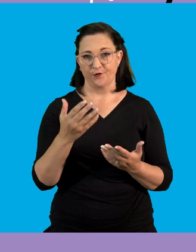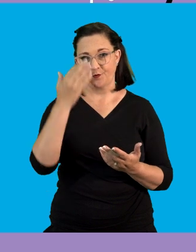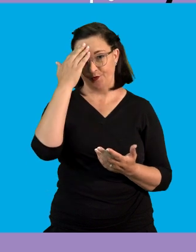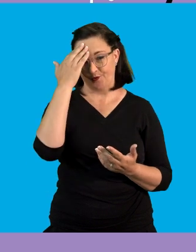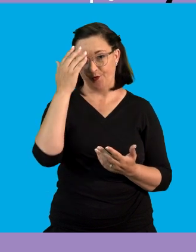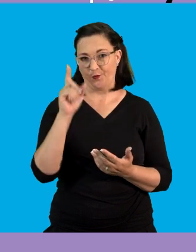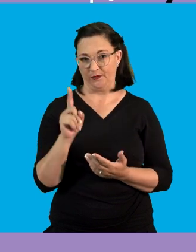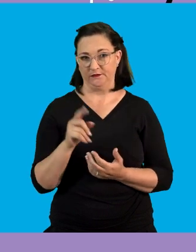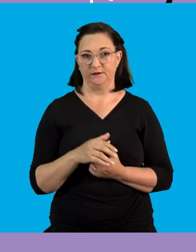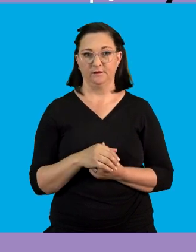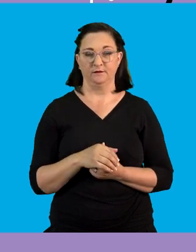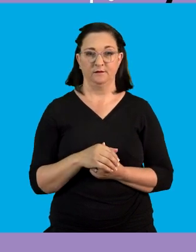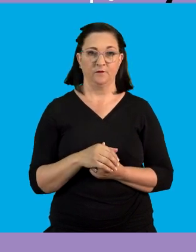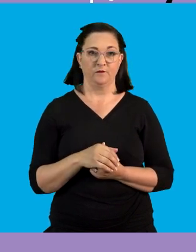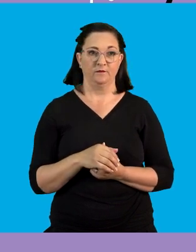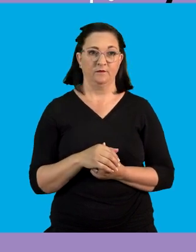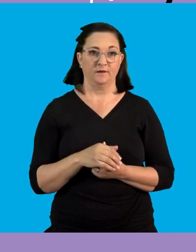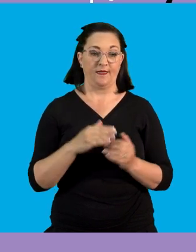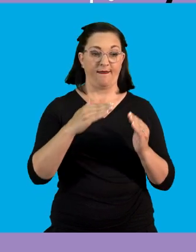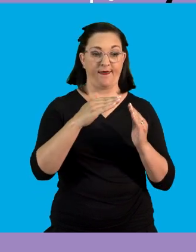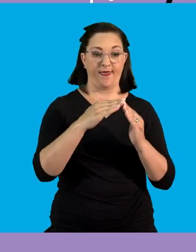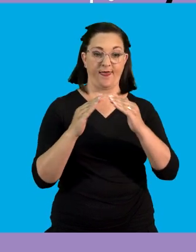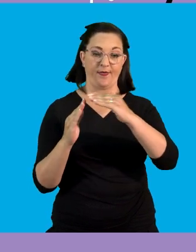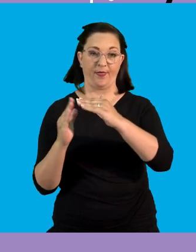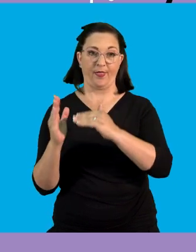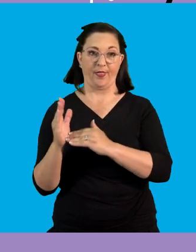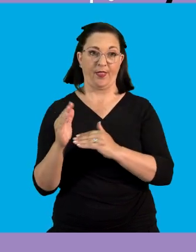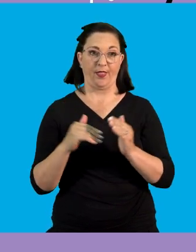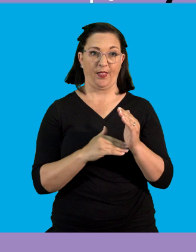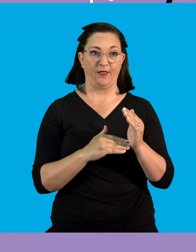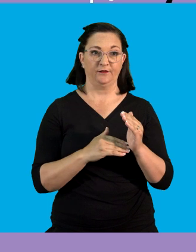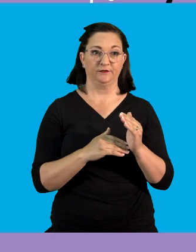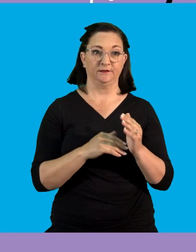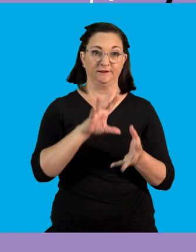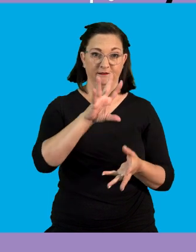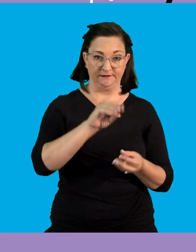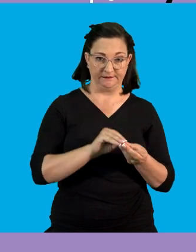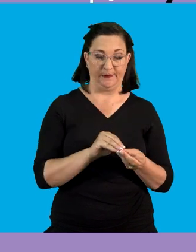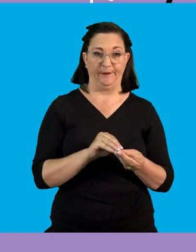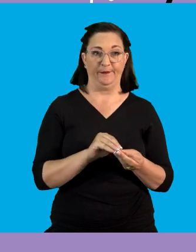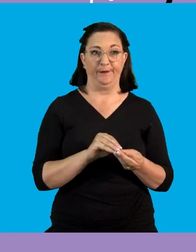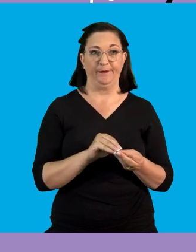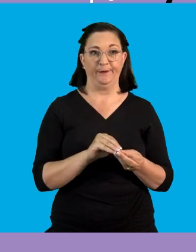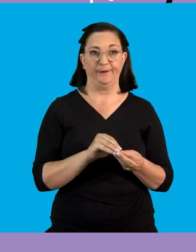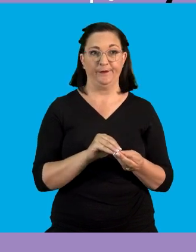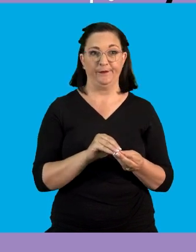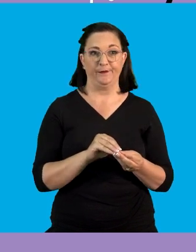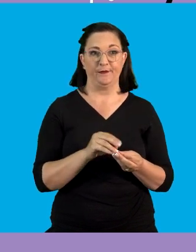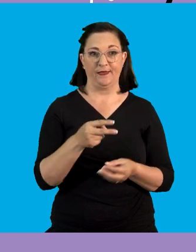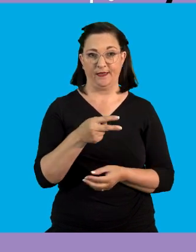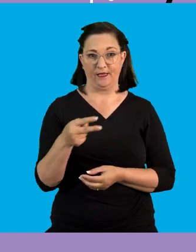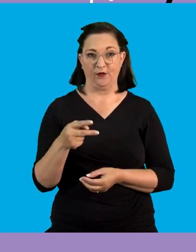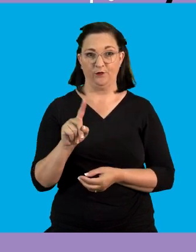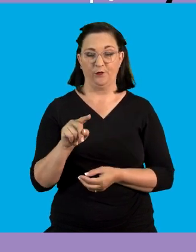us 540 degrees. Therefore, what is our conclusion? Is that the sum of the angles of